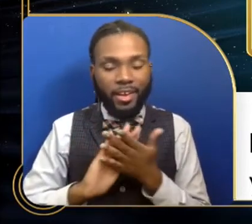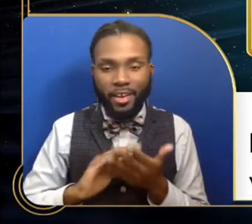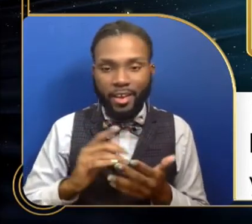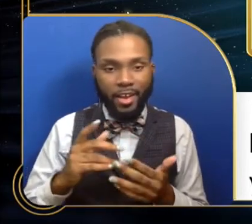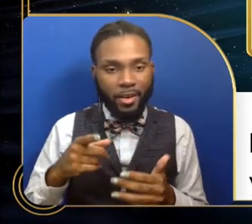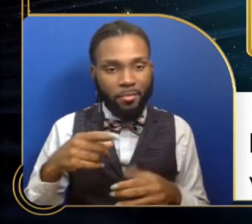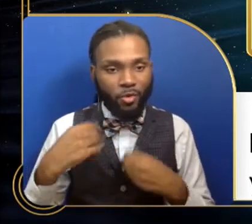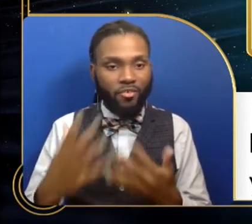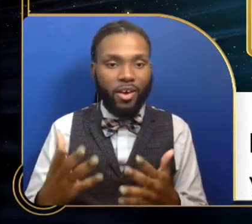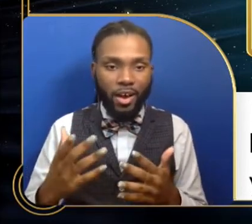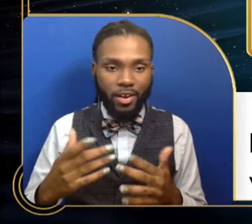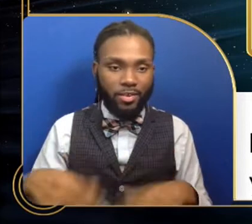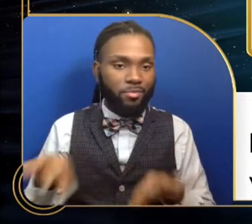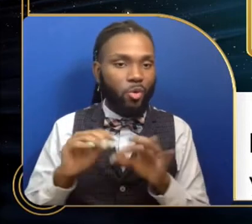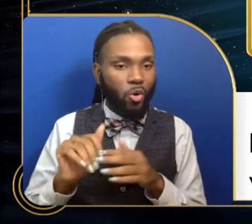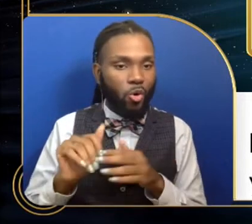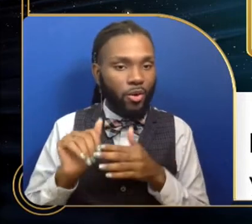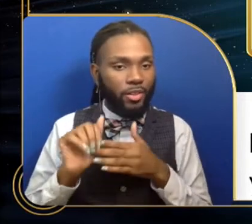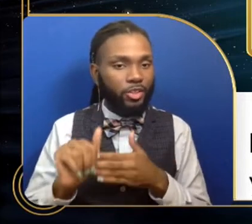for close to a year and a half.